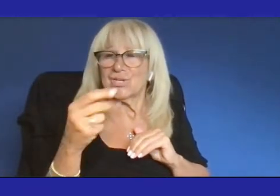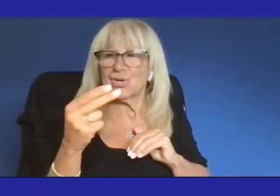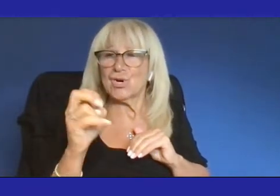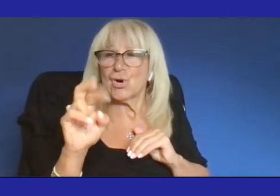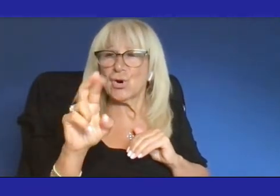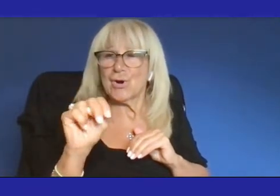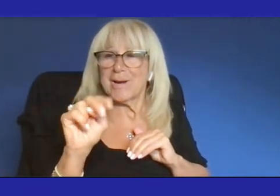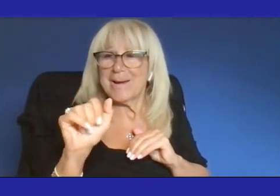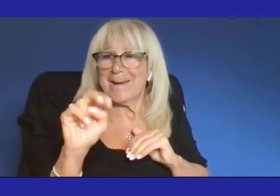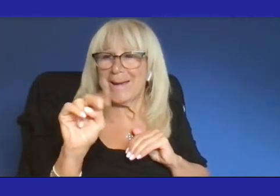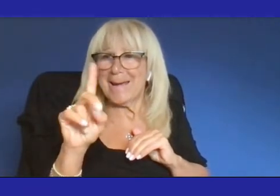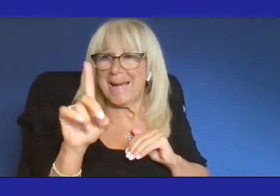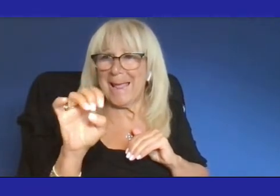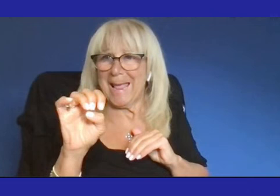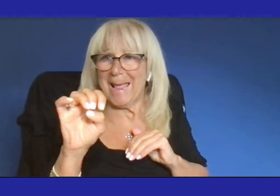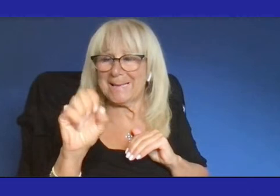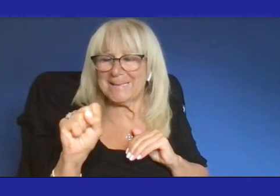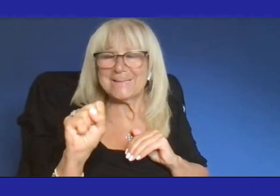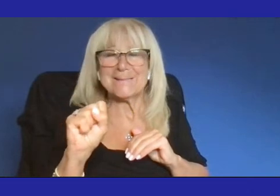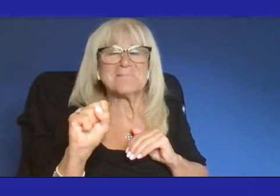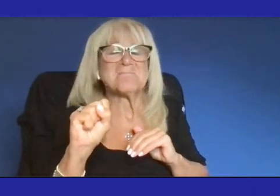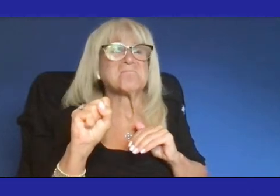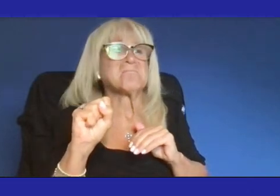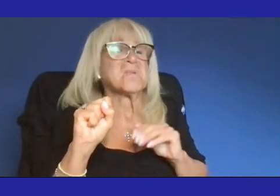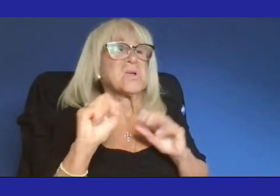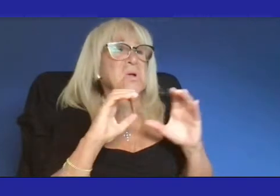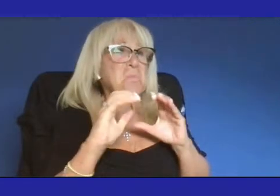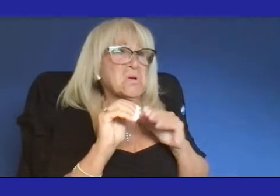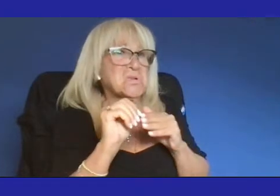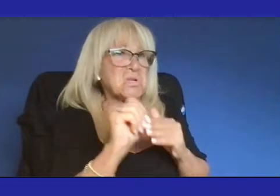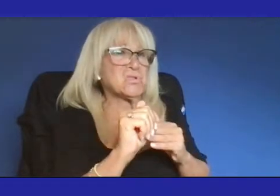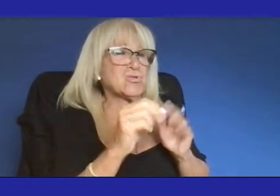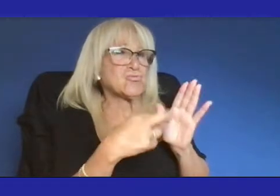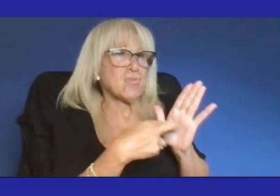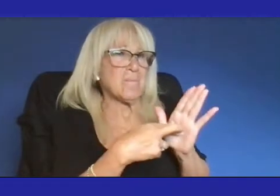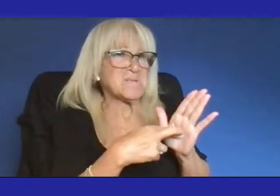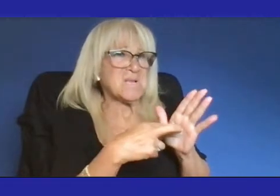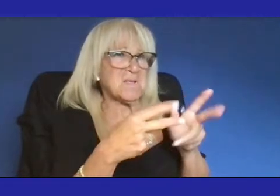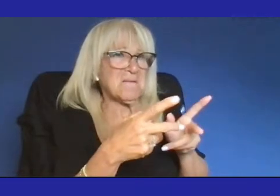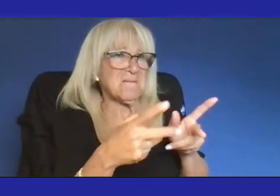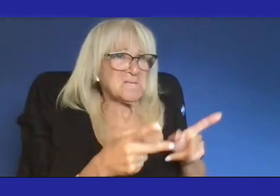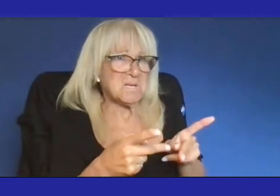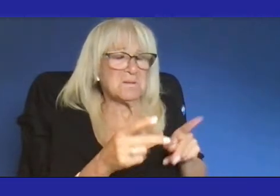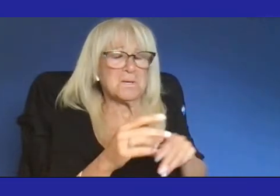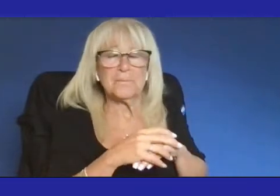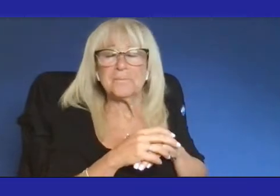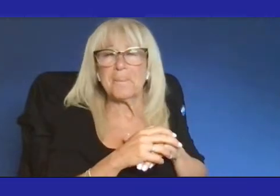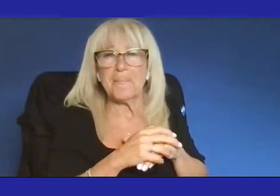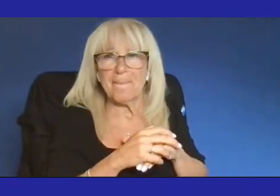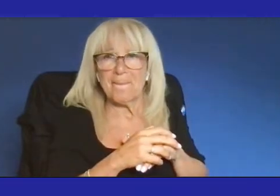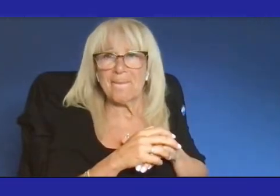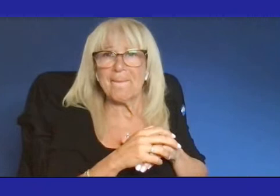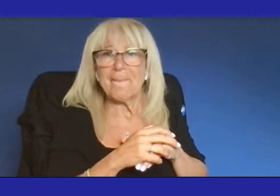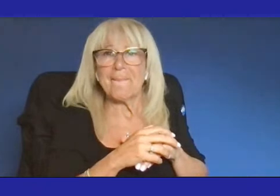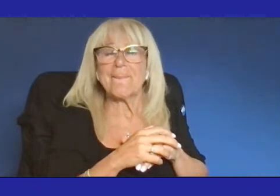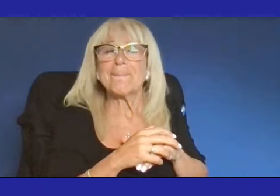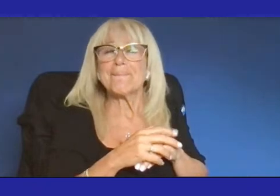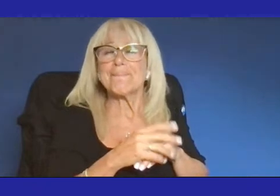for Metropolitan, to just kind of represent the facility, and Leora Yontef and I